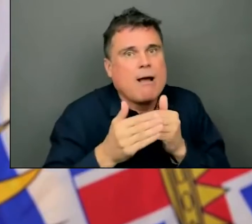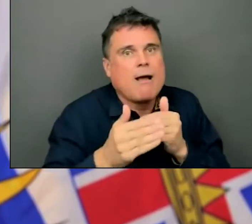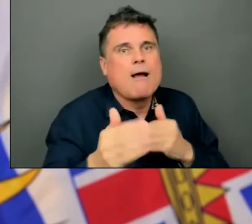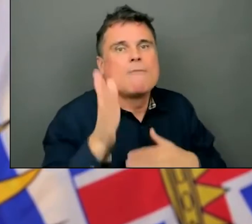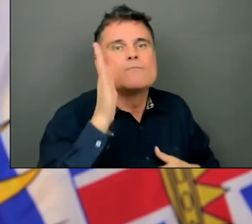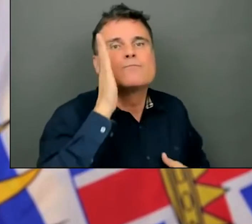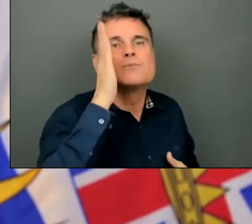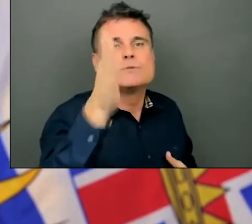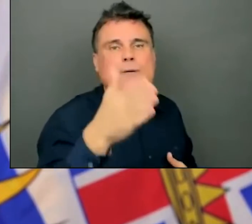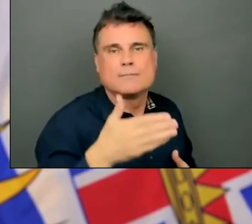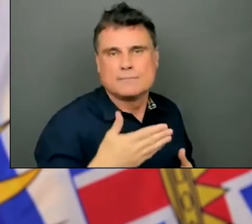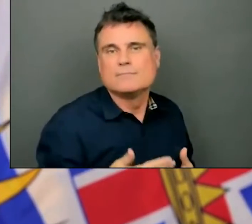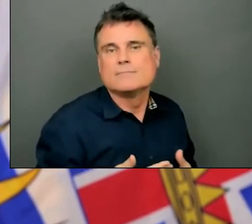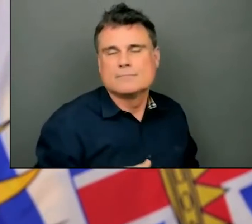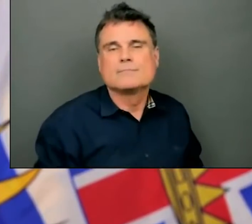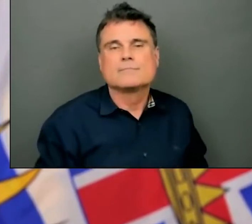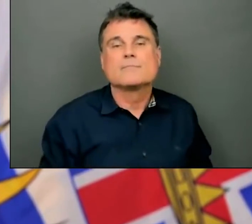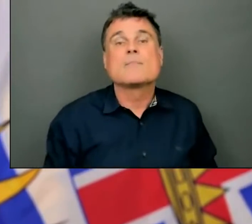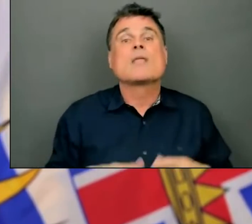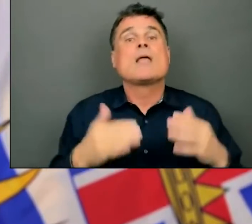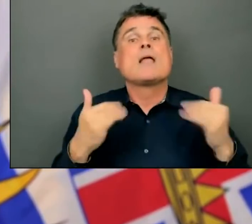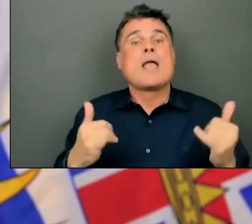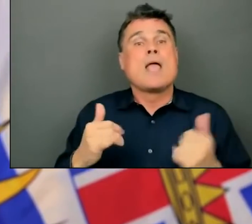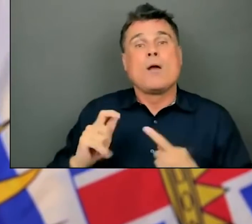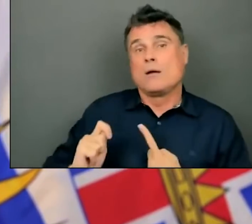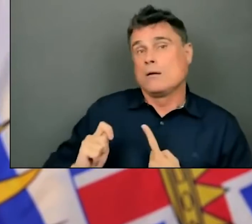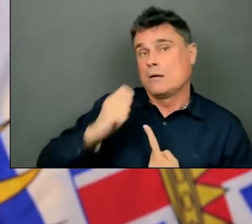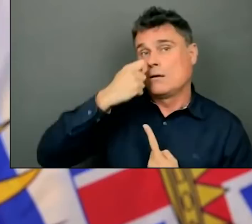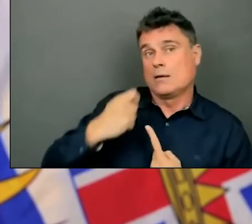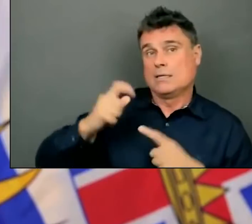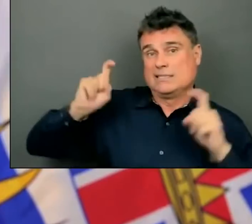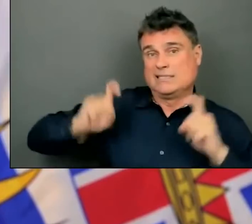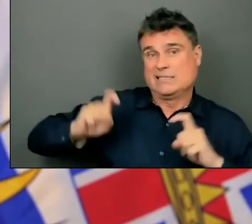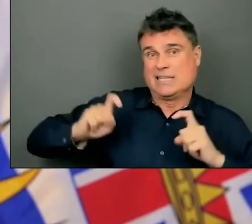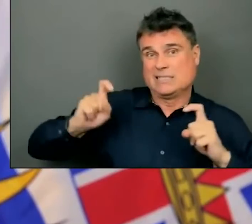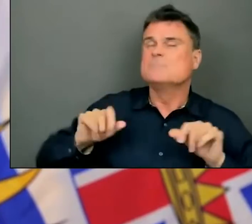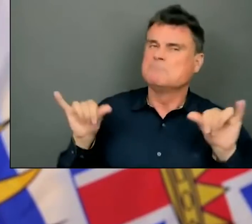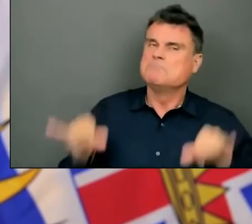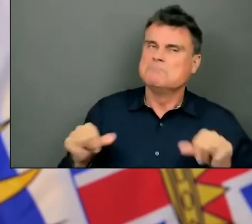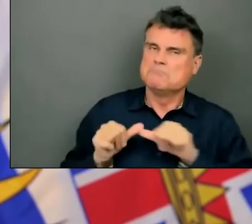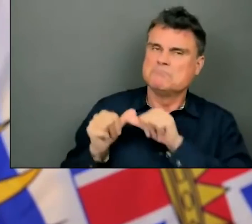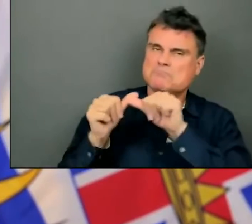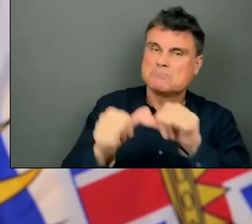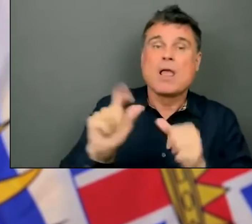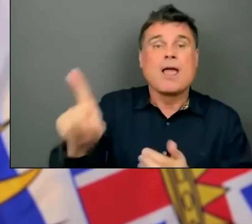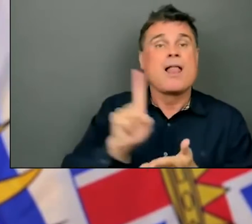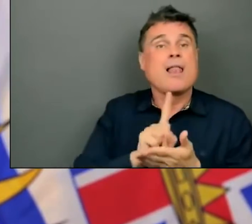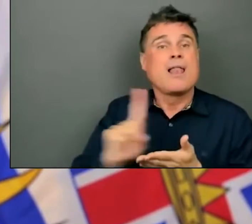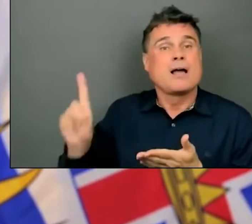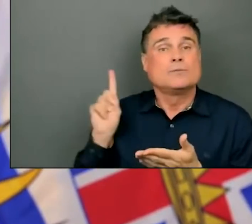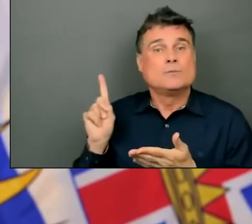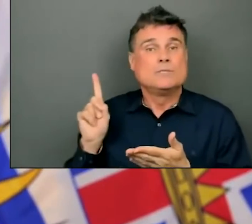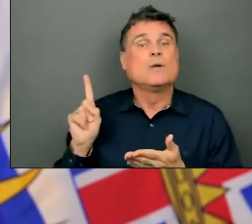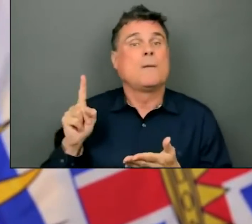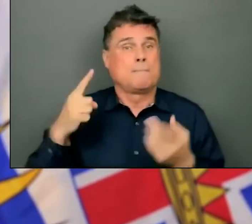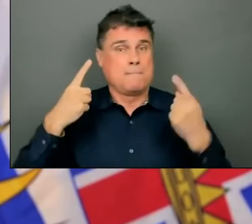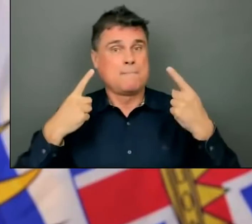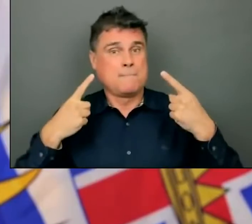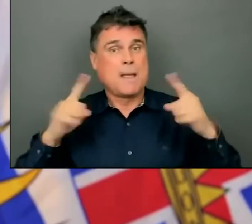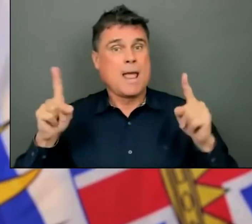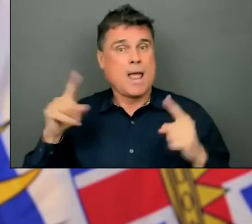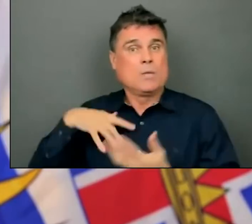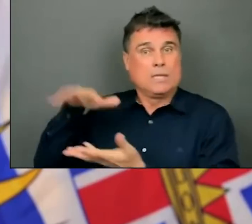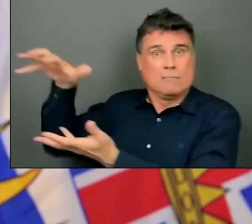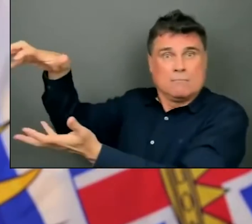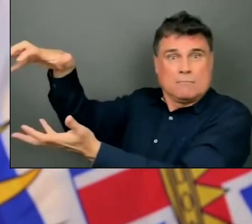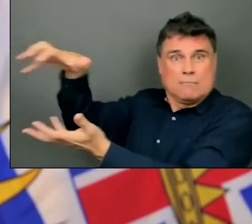Testing, of course, continues to be part of our ongoing efforts, and last week it was shared that we finally have received quite a lot